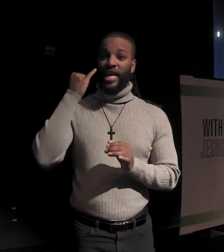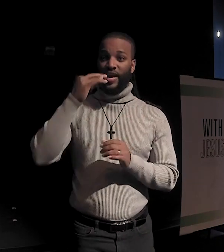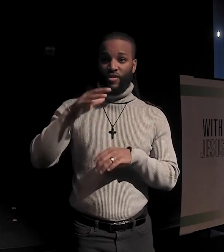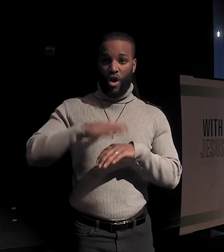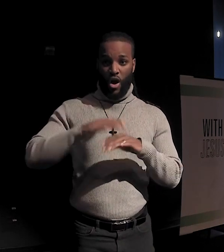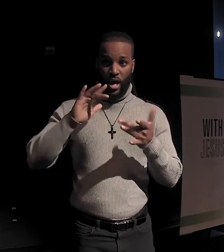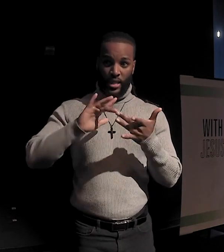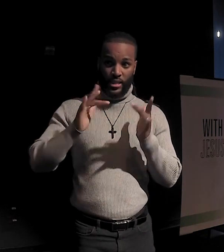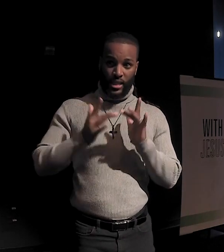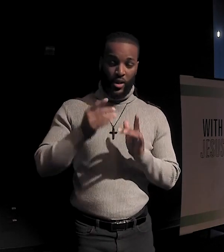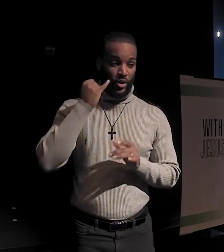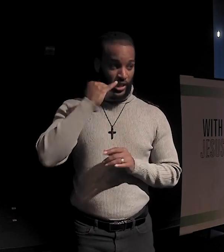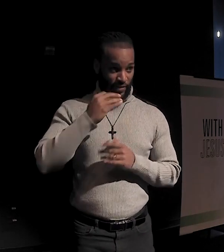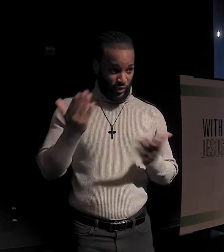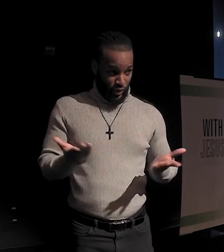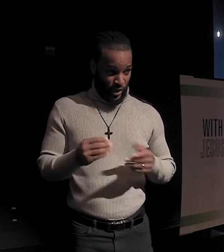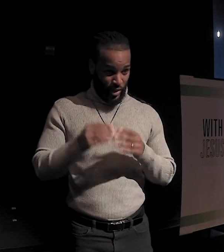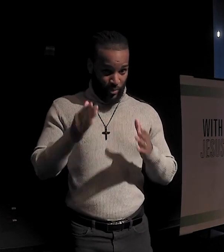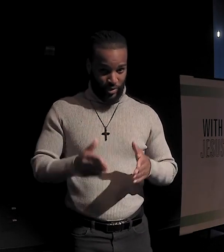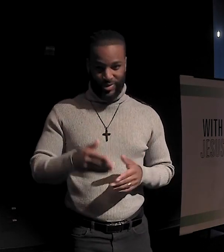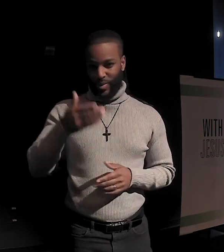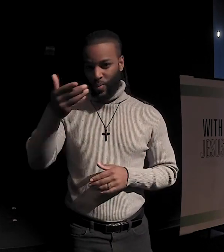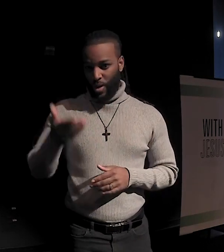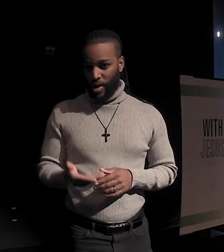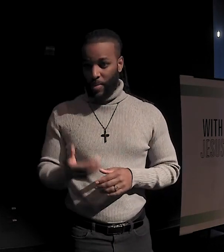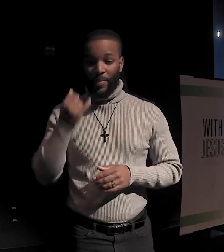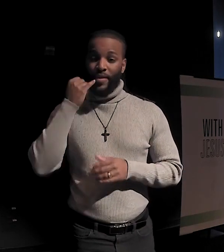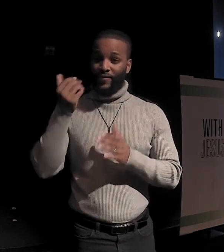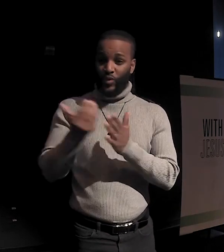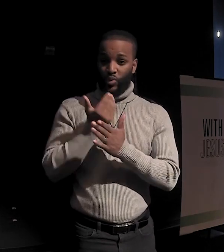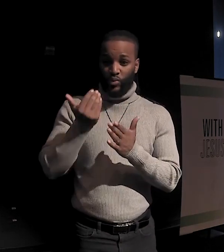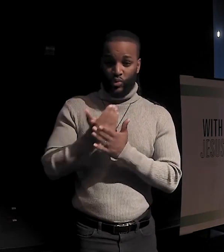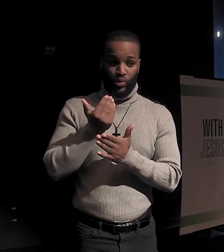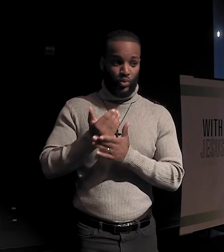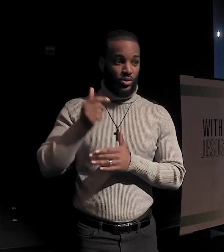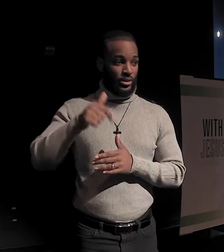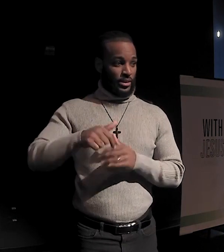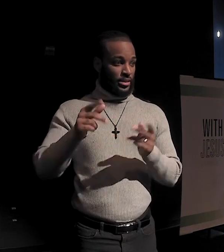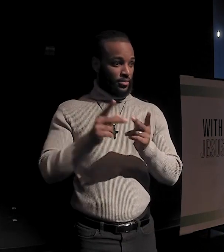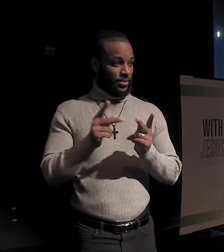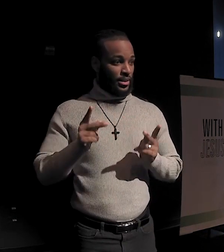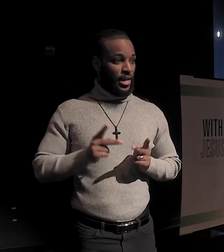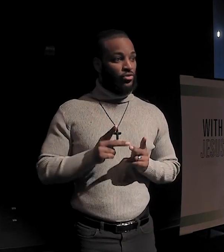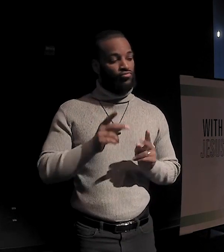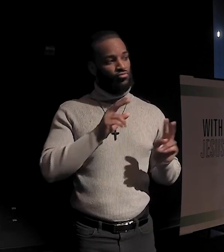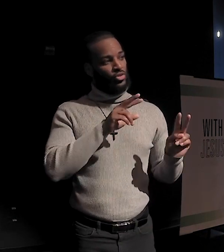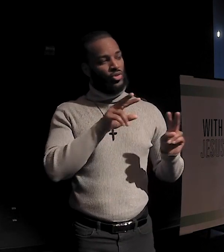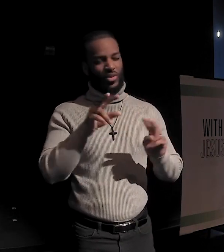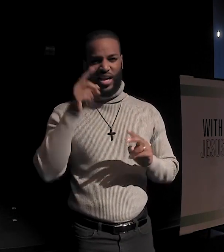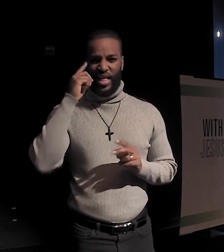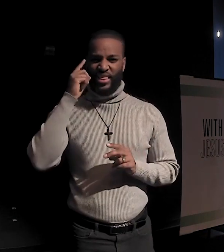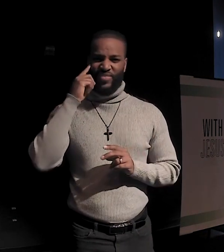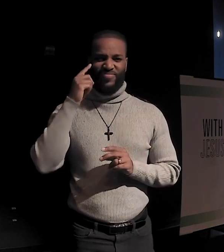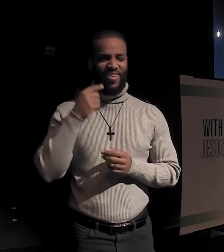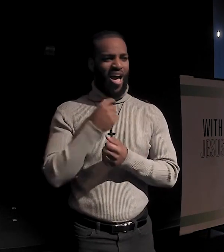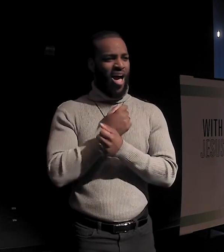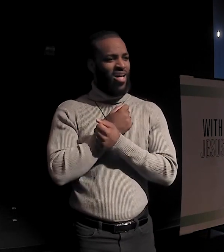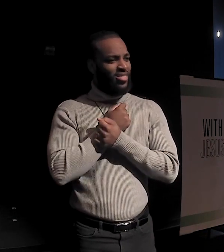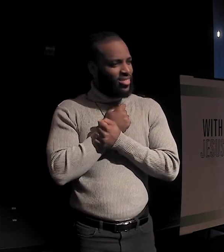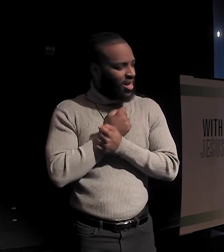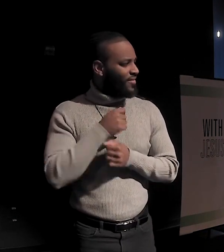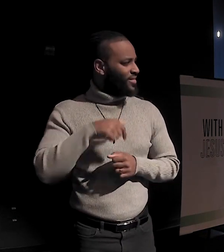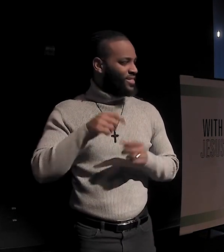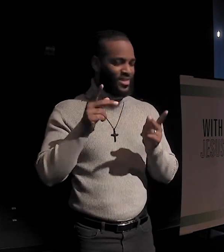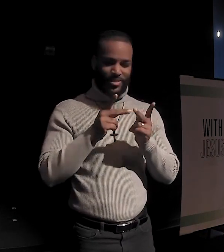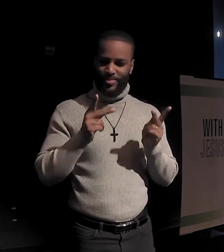online or you're in the house, welcome to you guys. If you're new to this space, You're looking around thinking, man, I love everything about